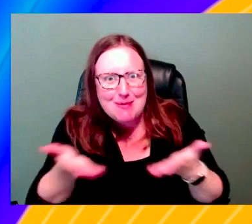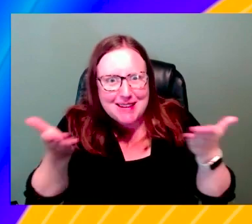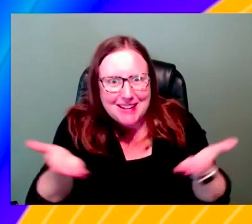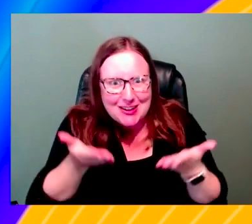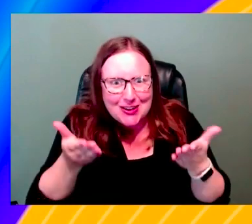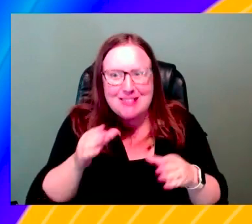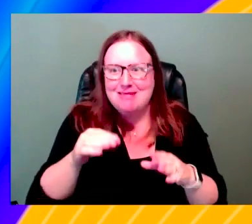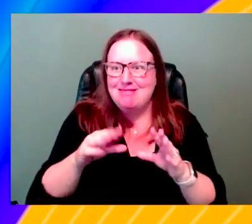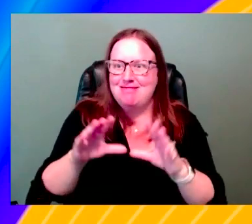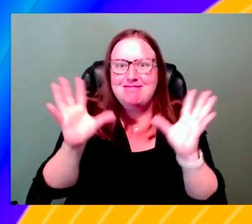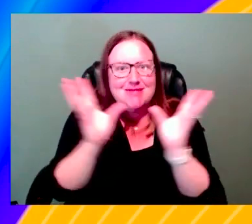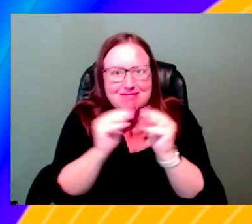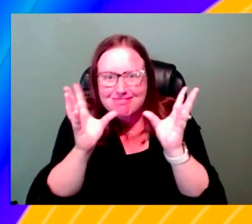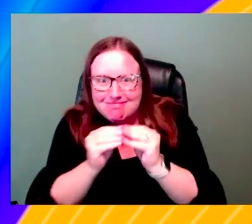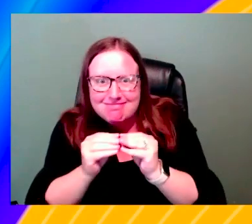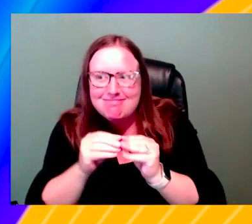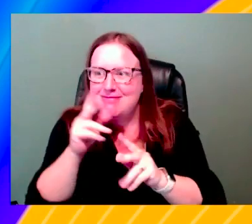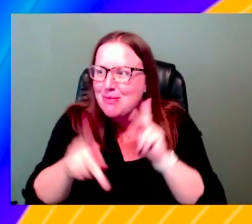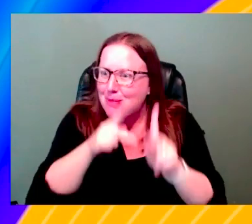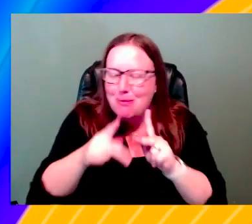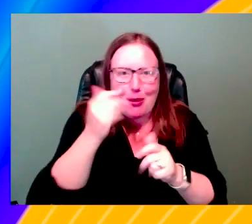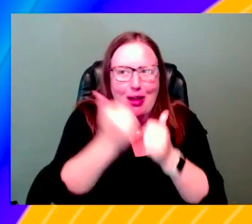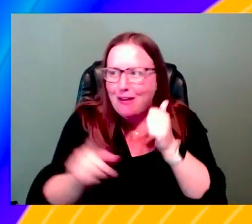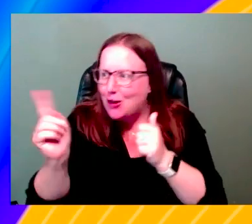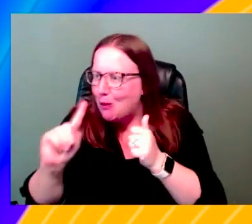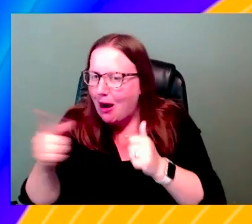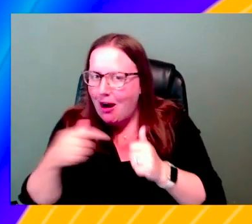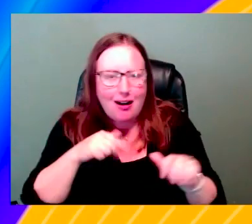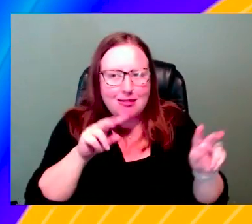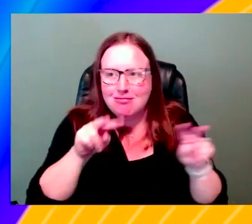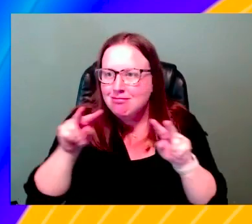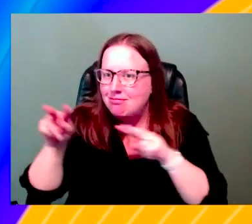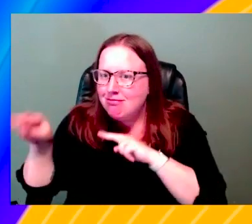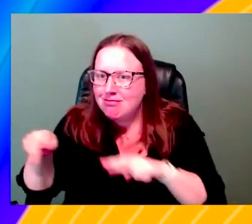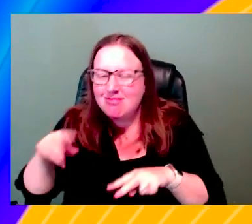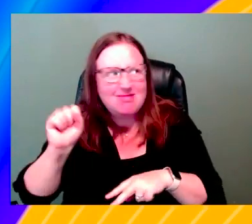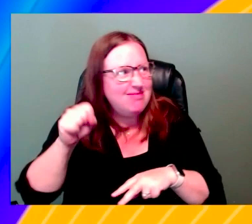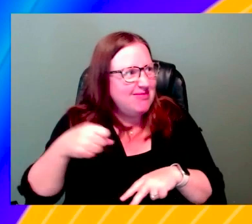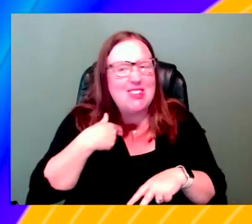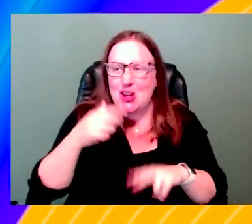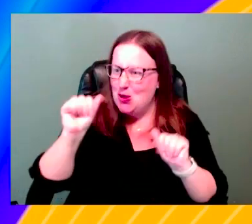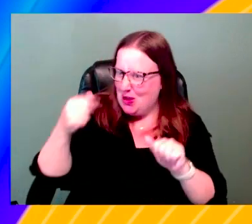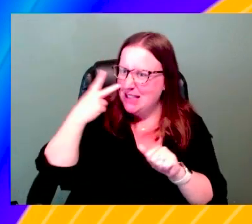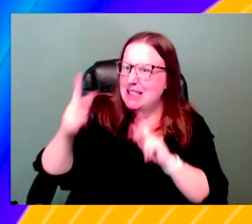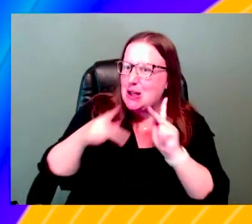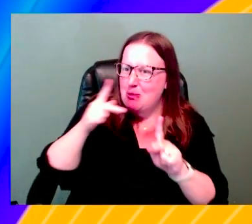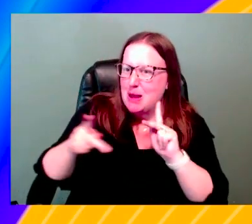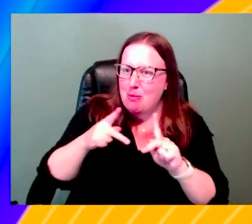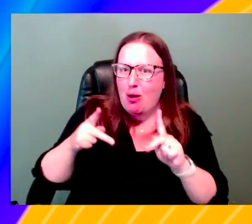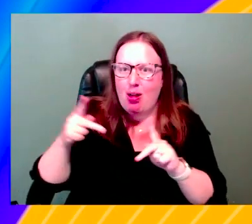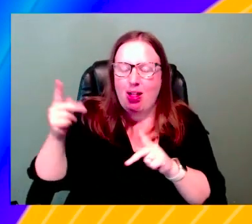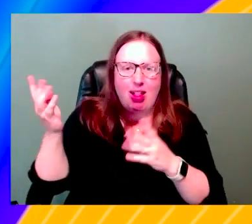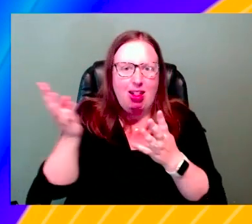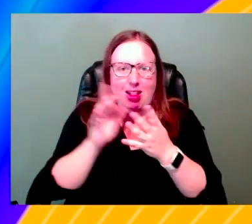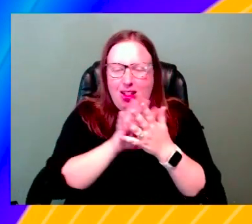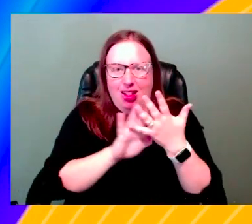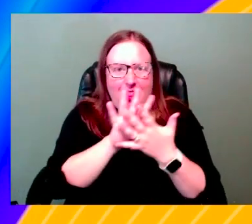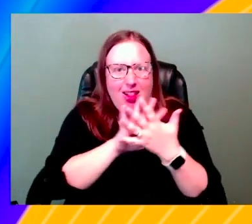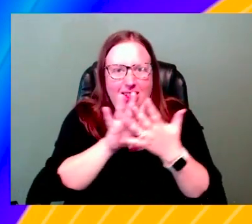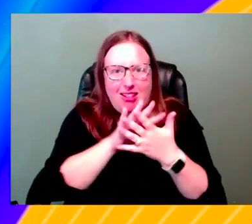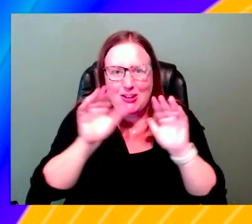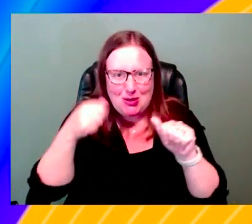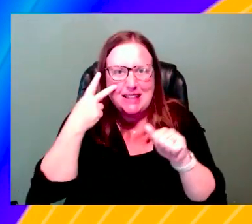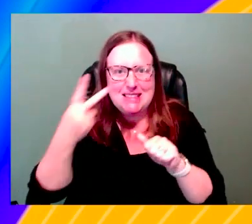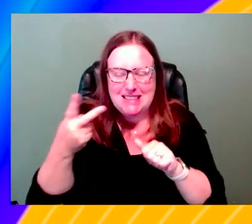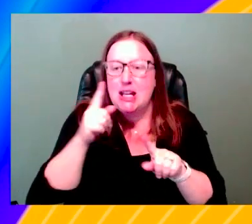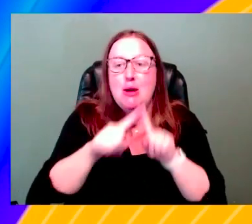people everywhere. I love it. Live at the summit, people everywhere walking behind us and all around us. So Forrest and I have been